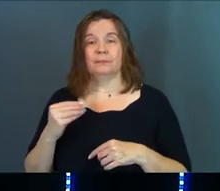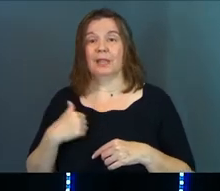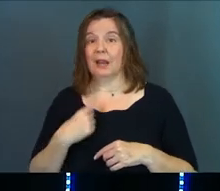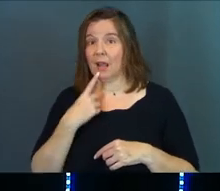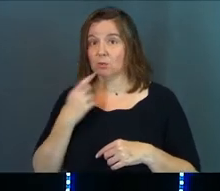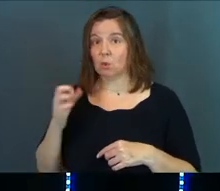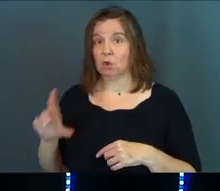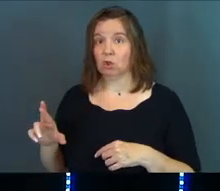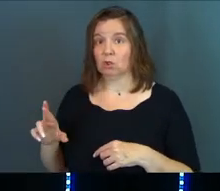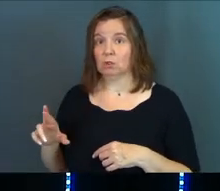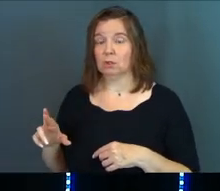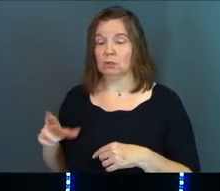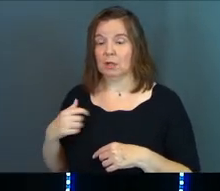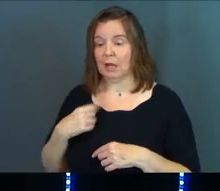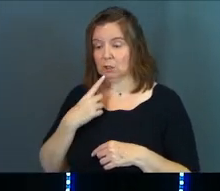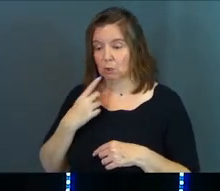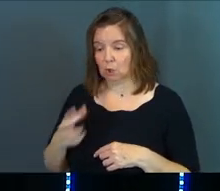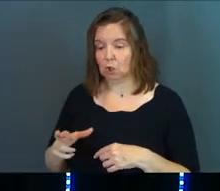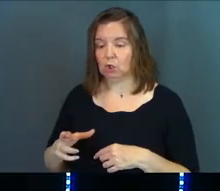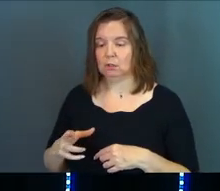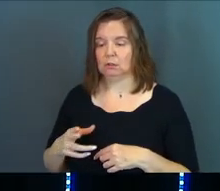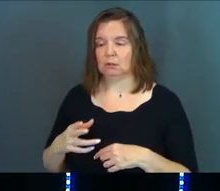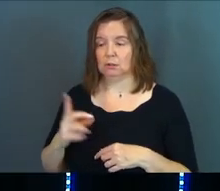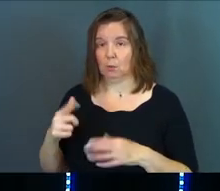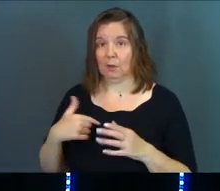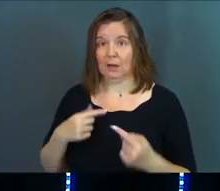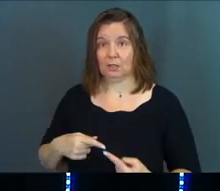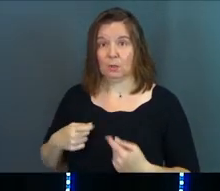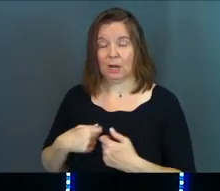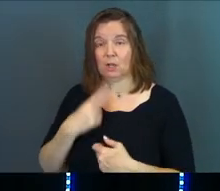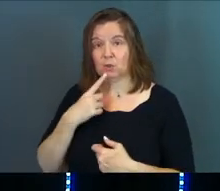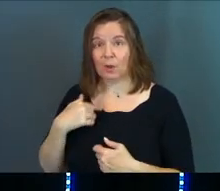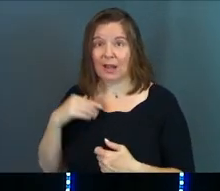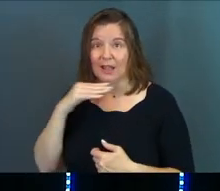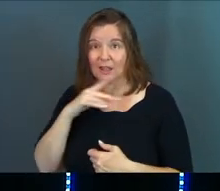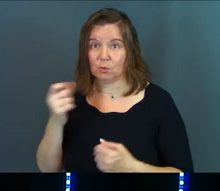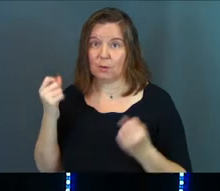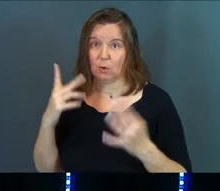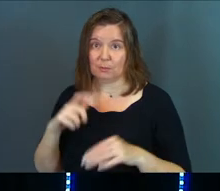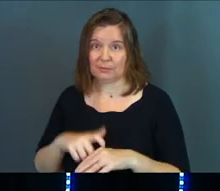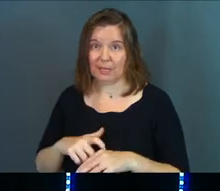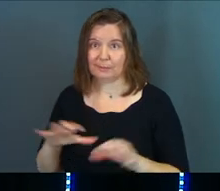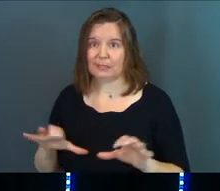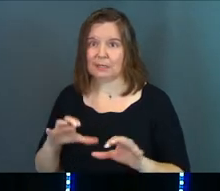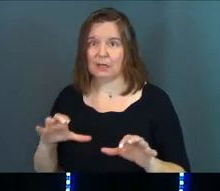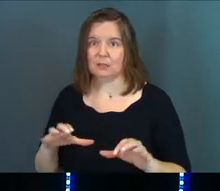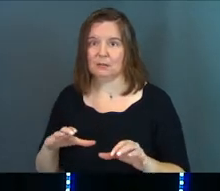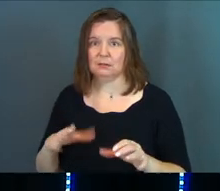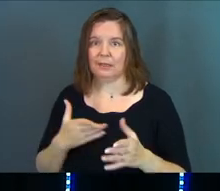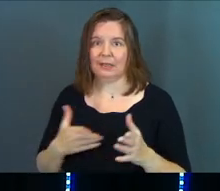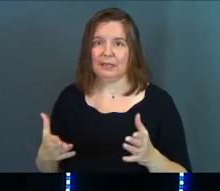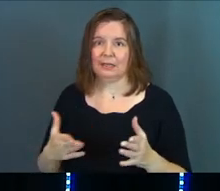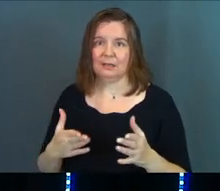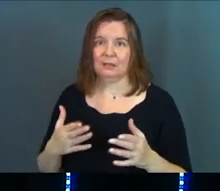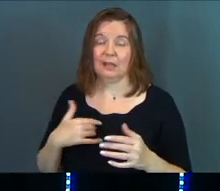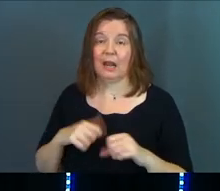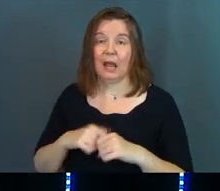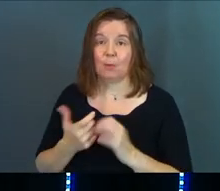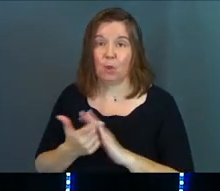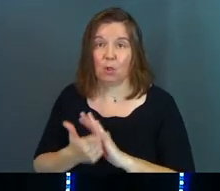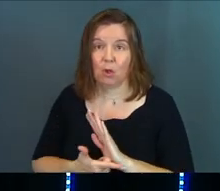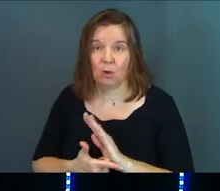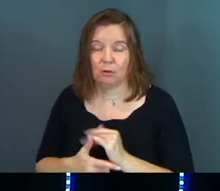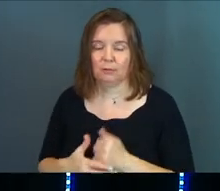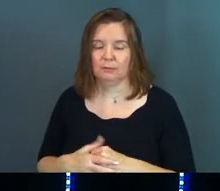And I told her. I told her what I'd struggled with, and I told her I'd lied to her multiple times and done things terrible. I broke the